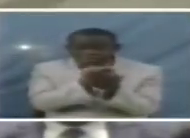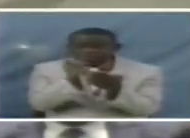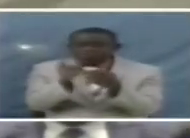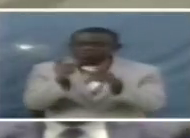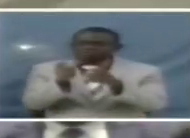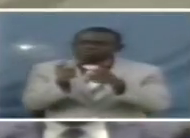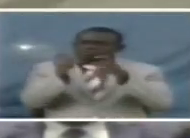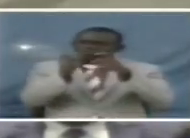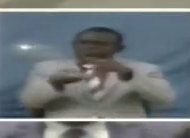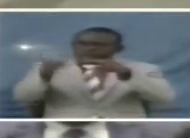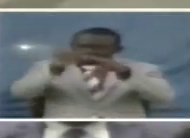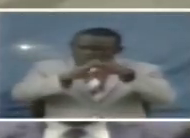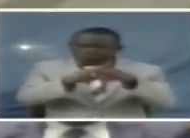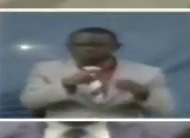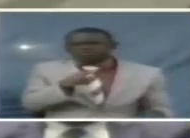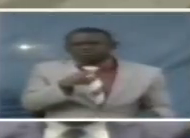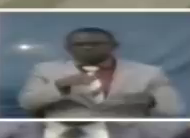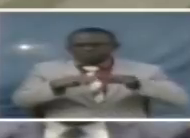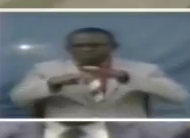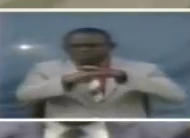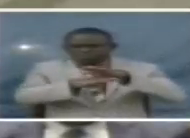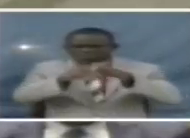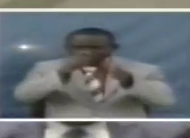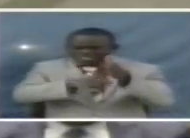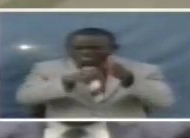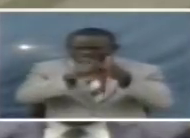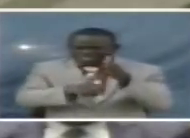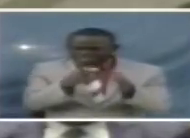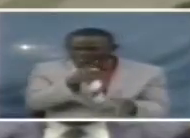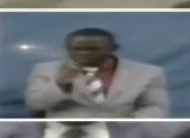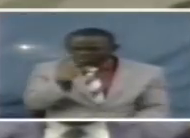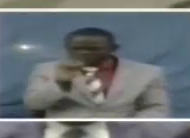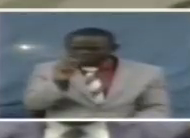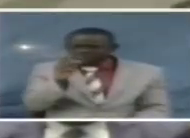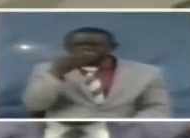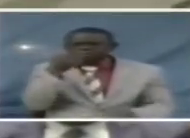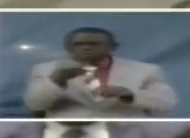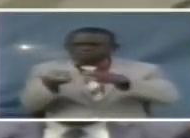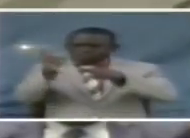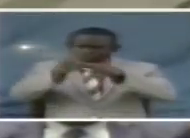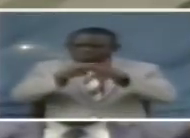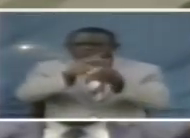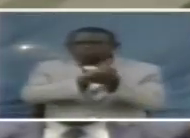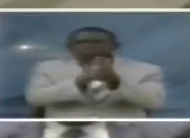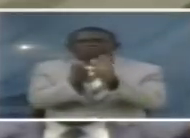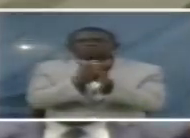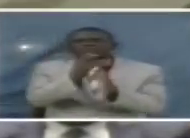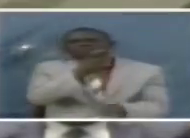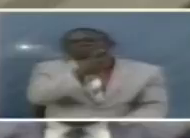2008. I therefore propose to adjust upwards the base tax rate